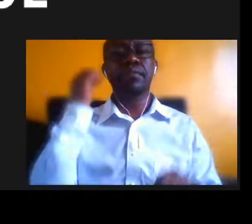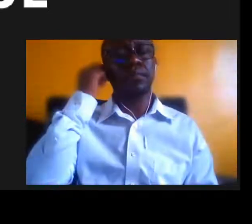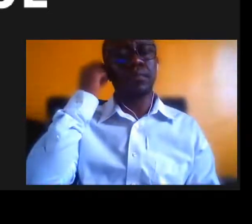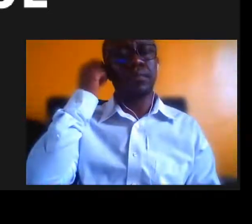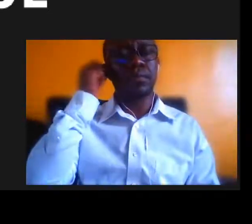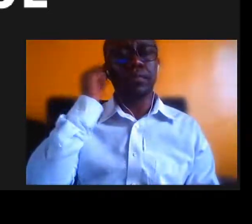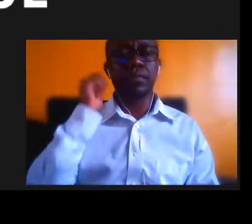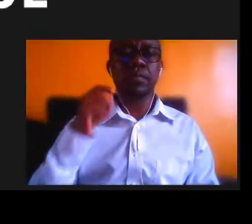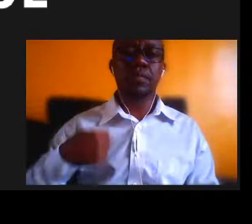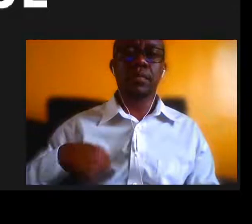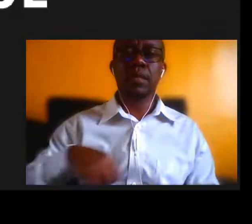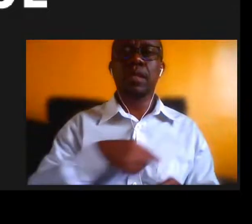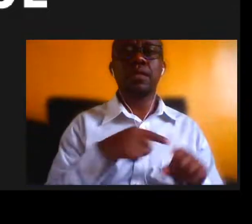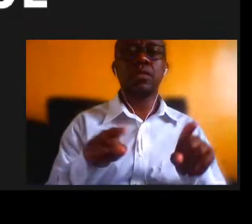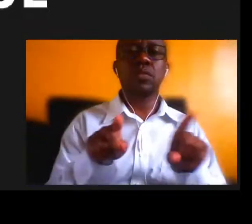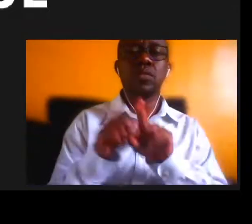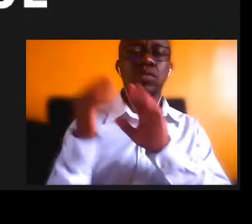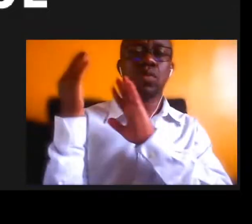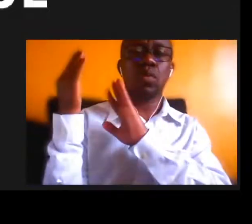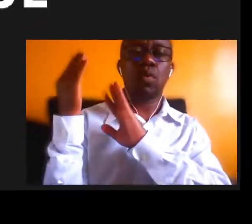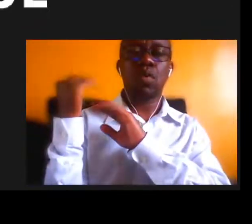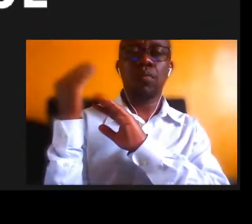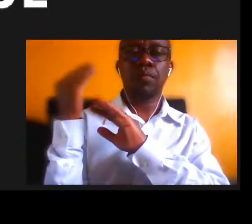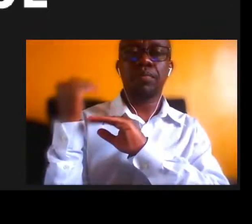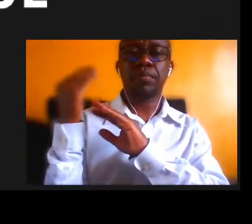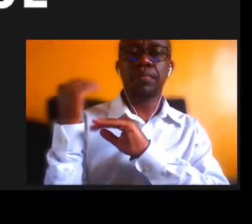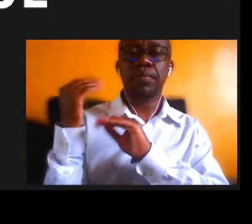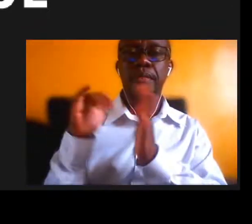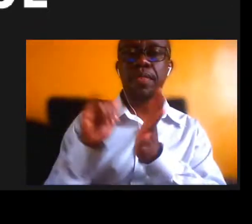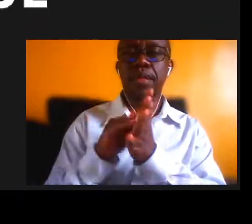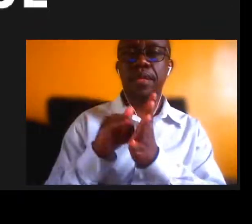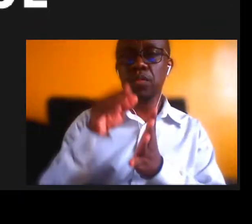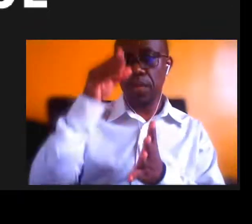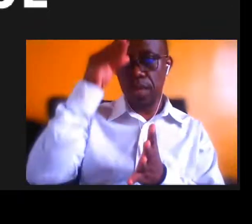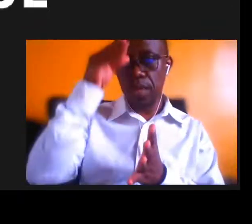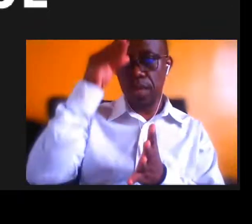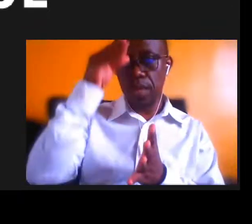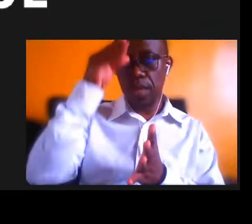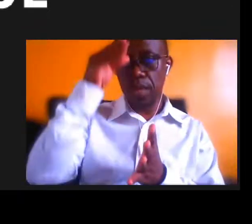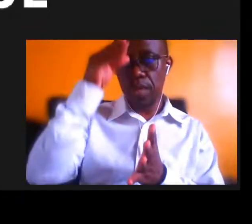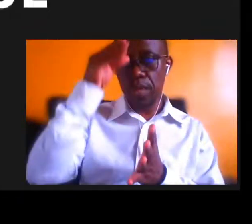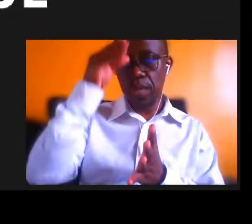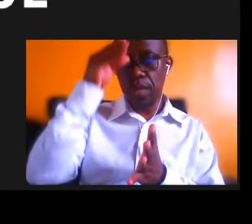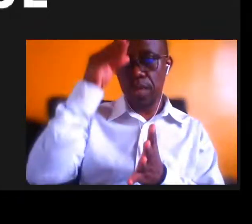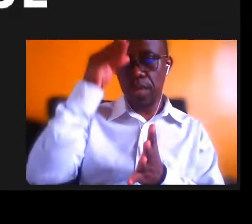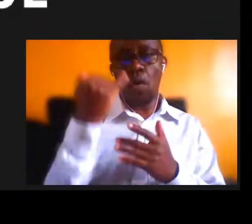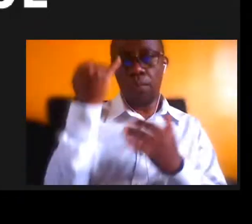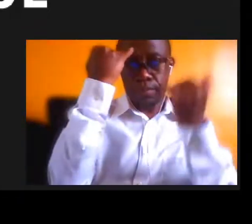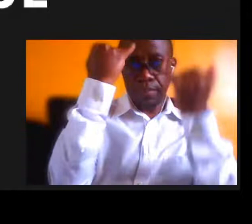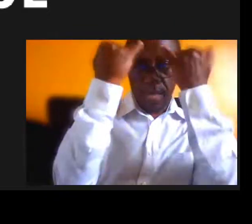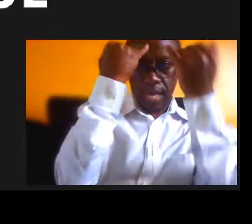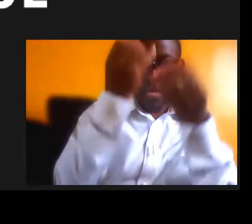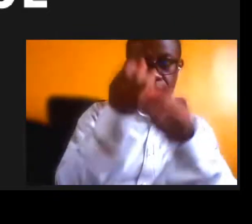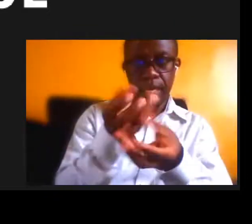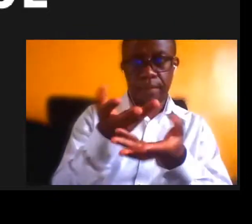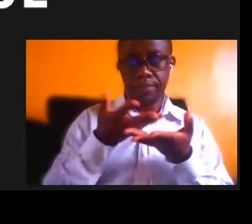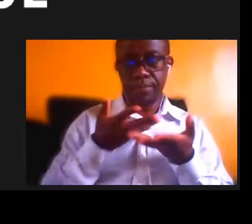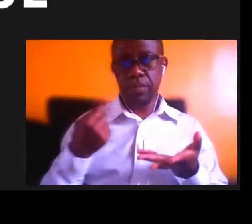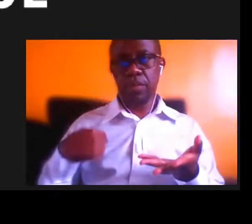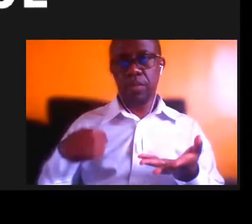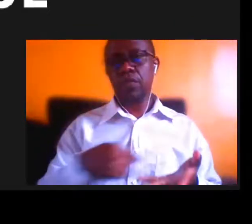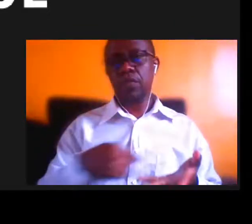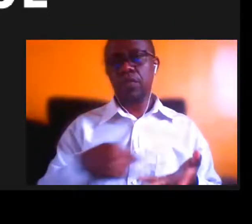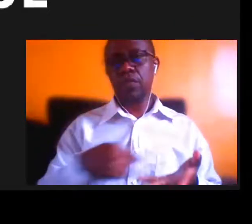And we hope that we could learn more from you, or you could either give us some suggestion with regard to this situation. Thank